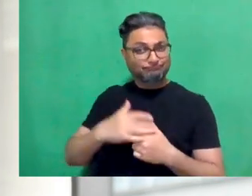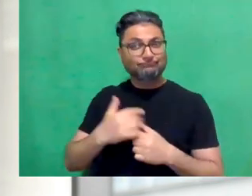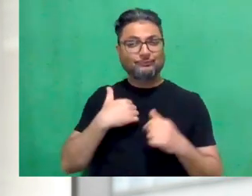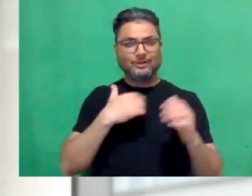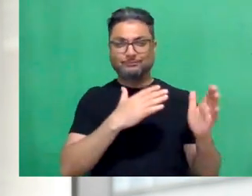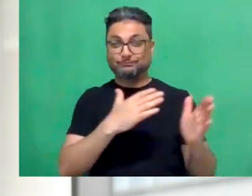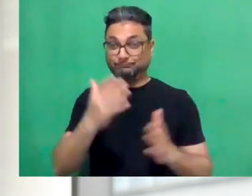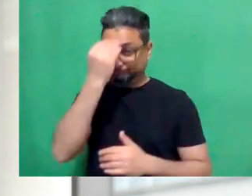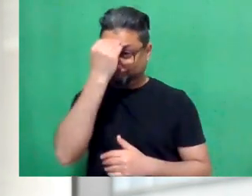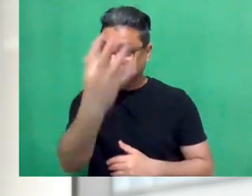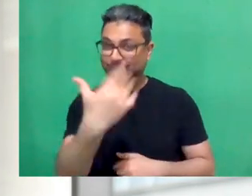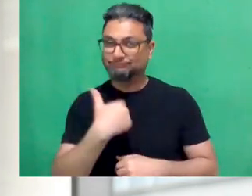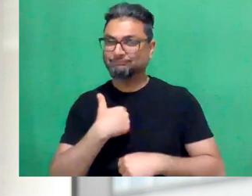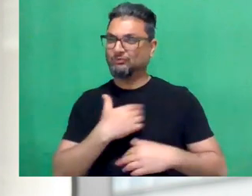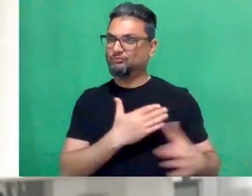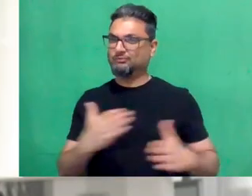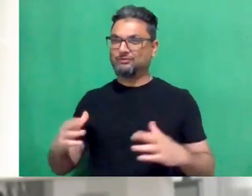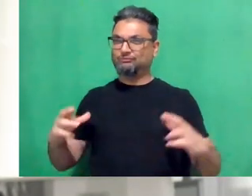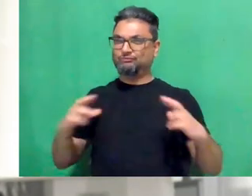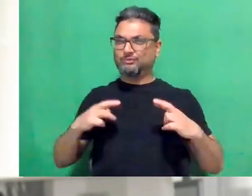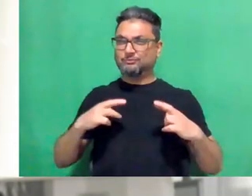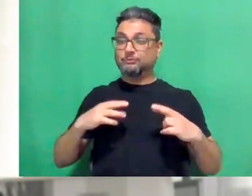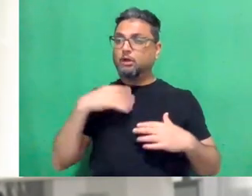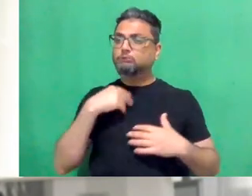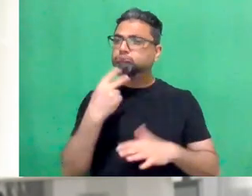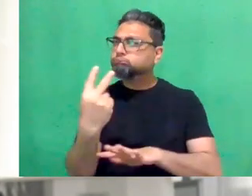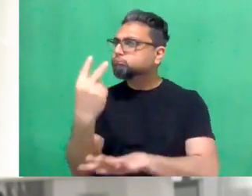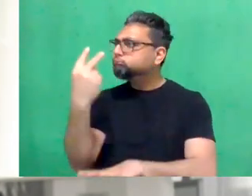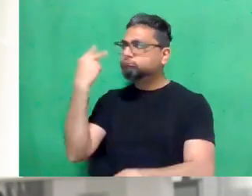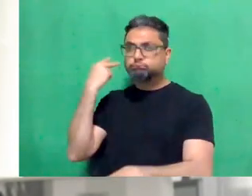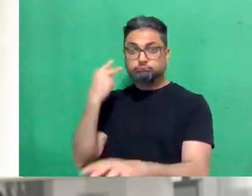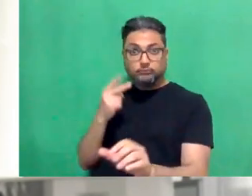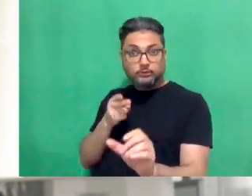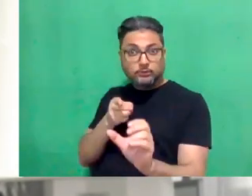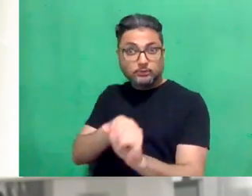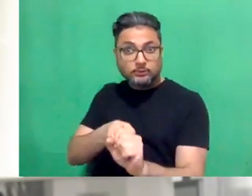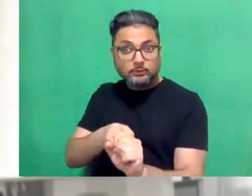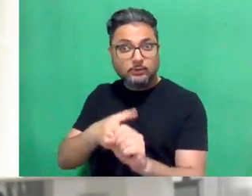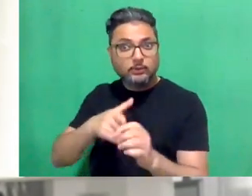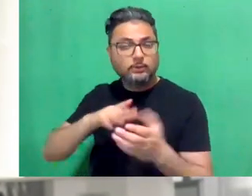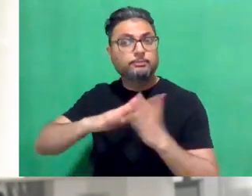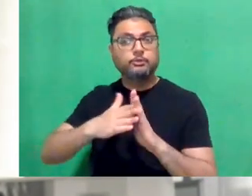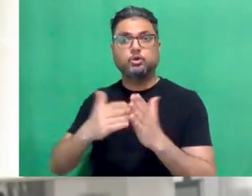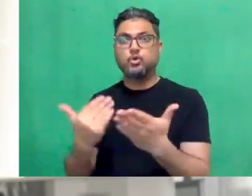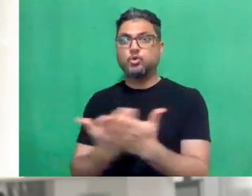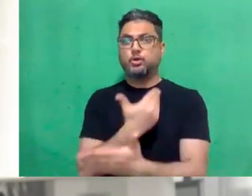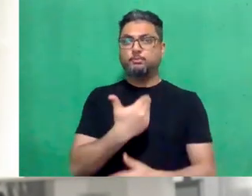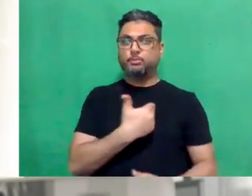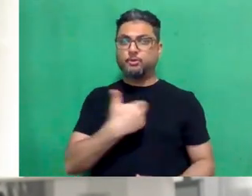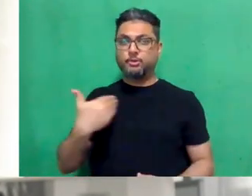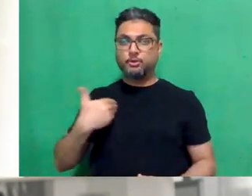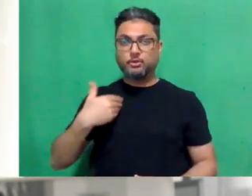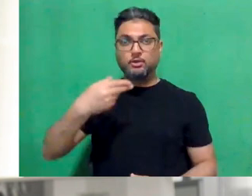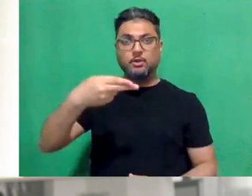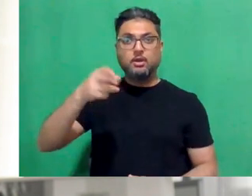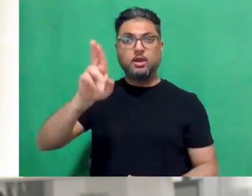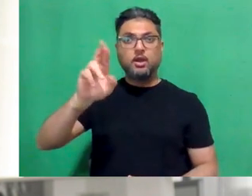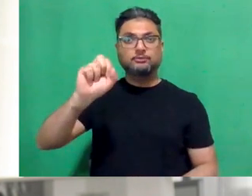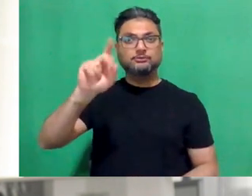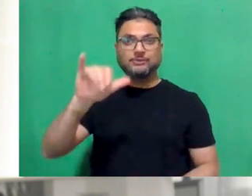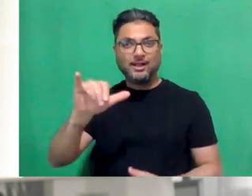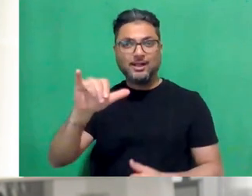I started my own journey at George Brown. As a new member of the Huskies community, I found the college incredibly welcoming